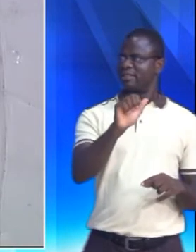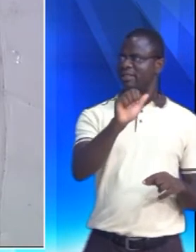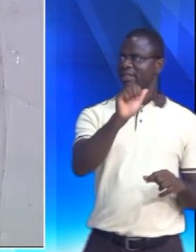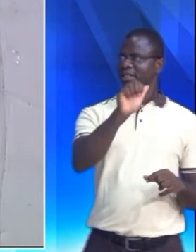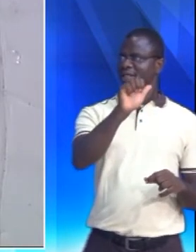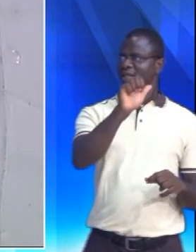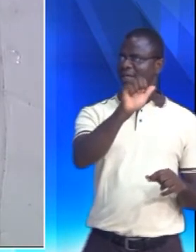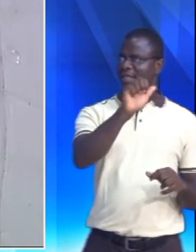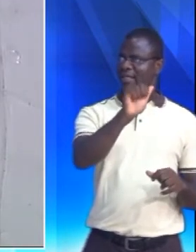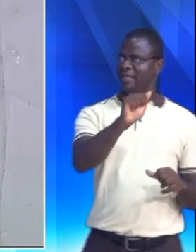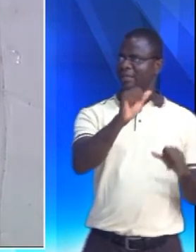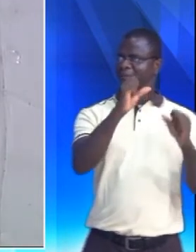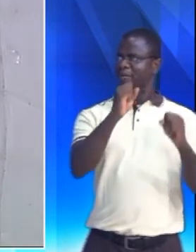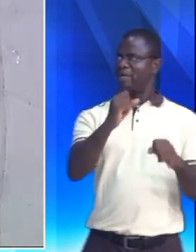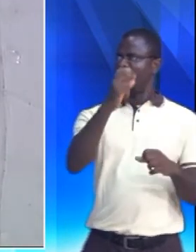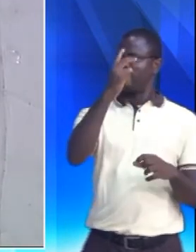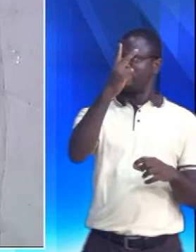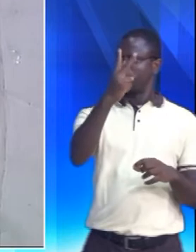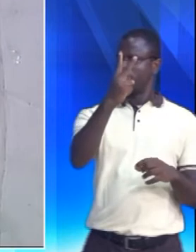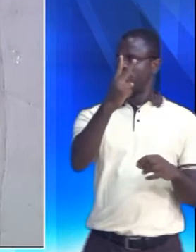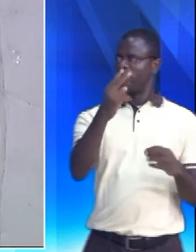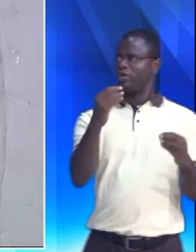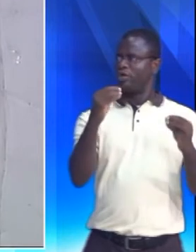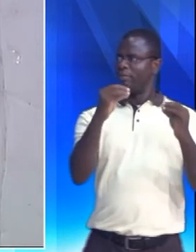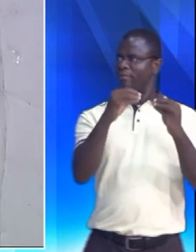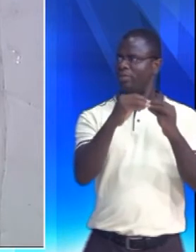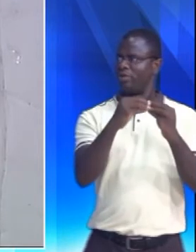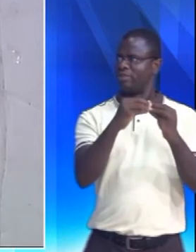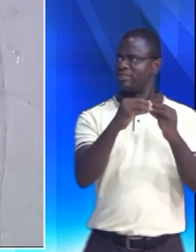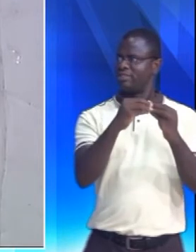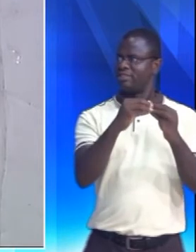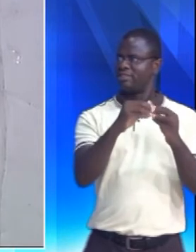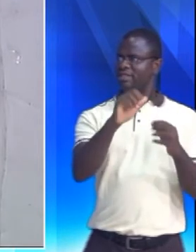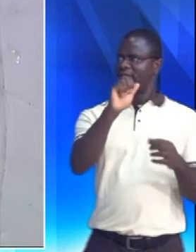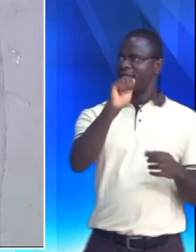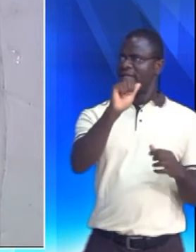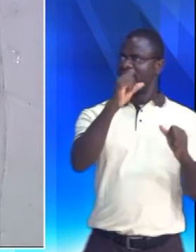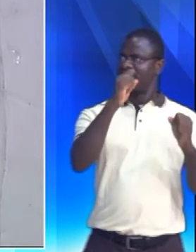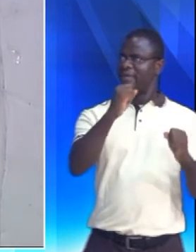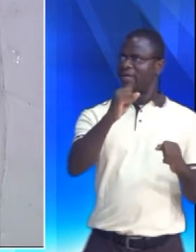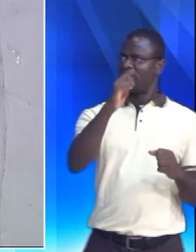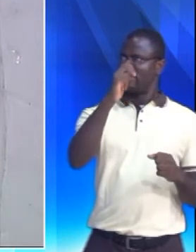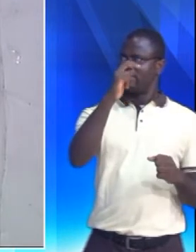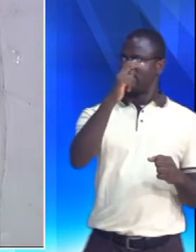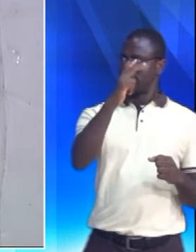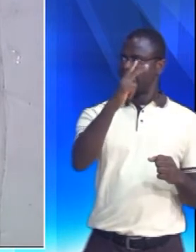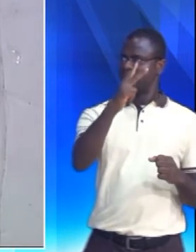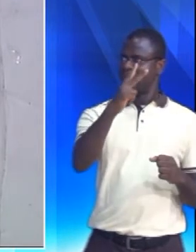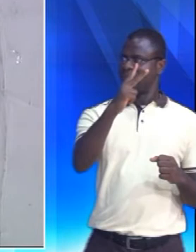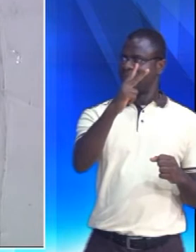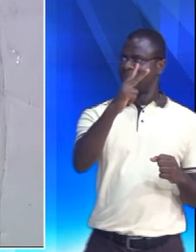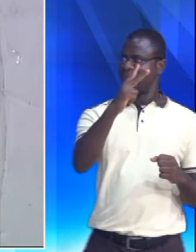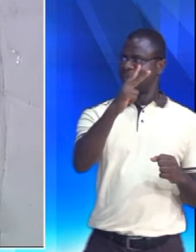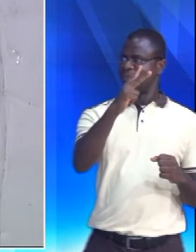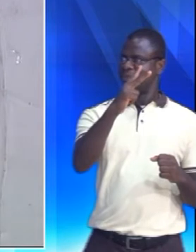by, now we have the common basis, which we are going to pick only one and add their